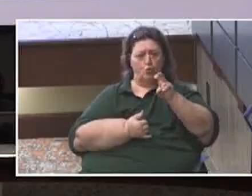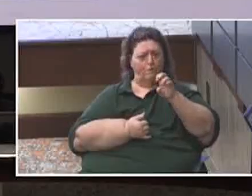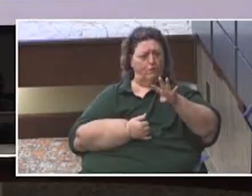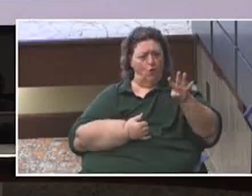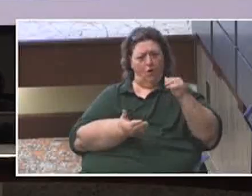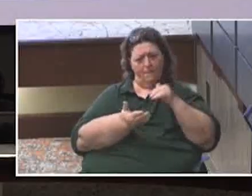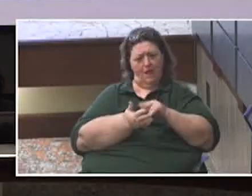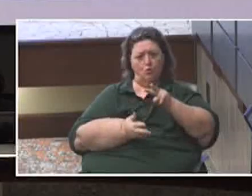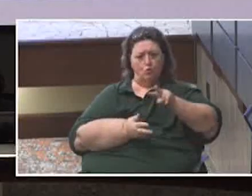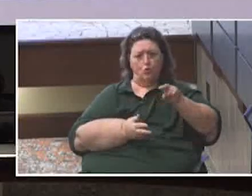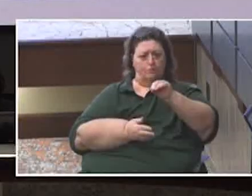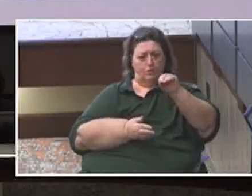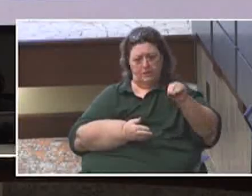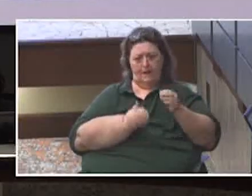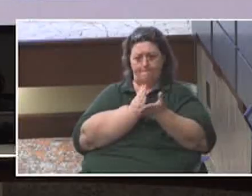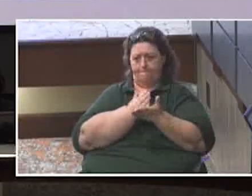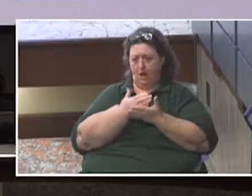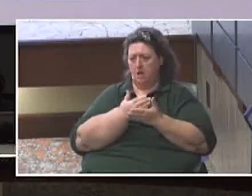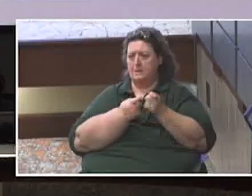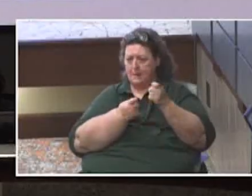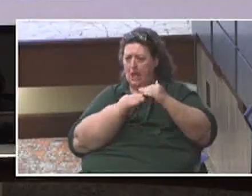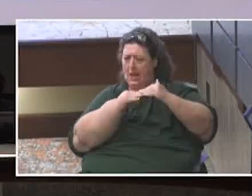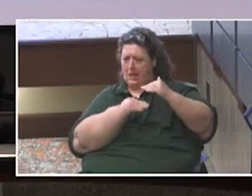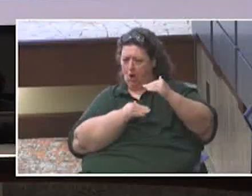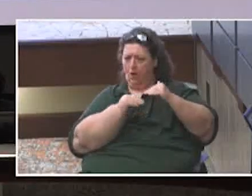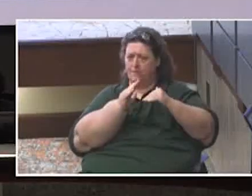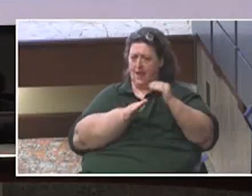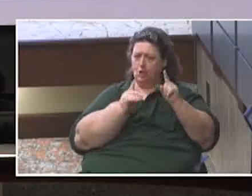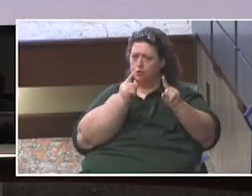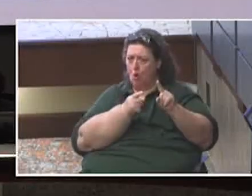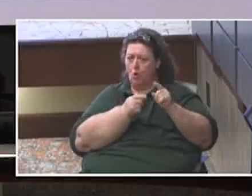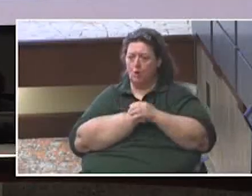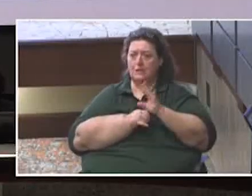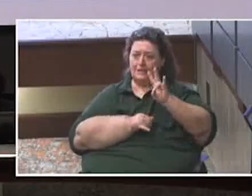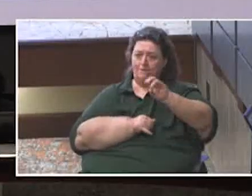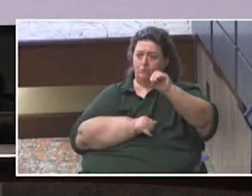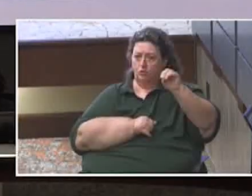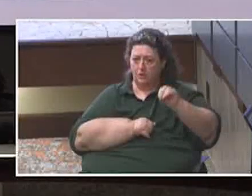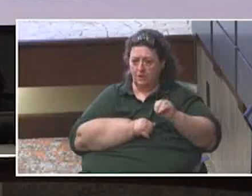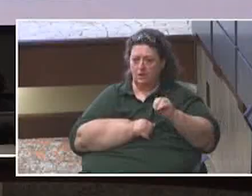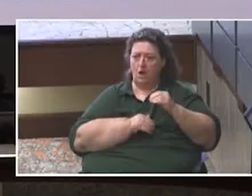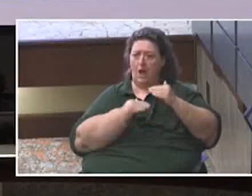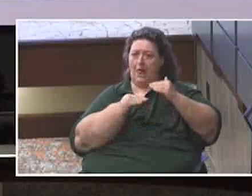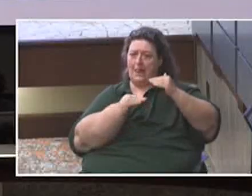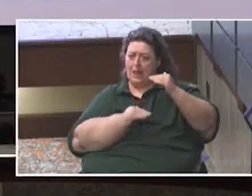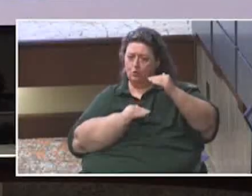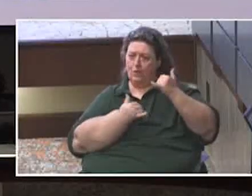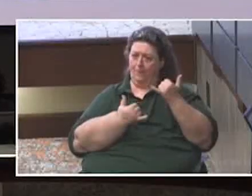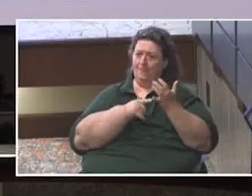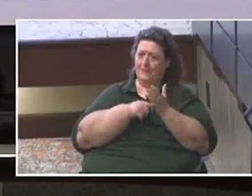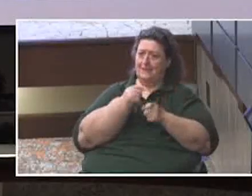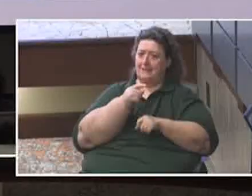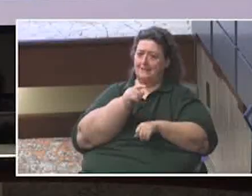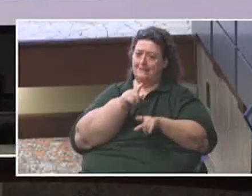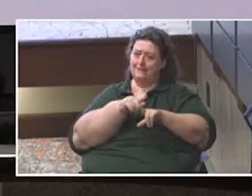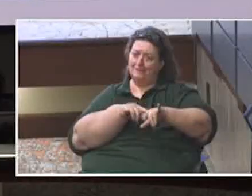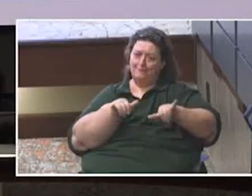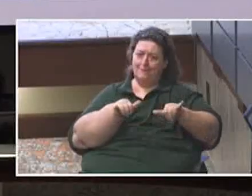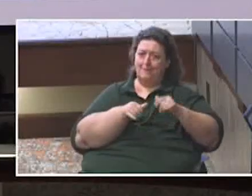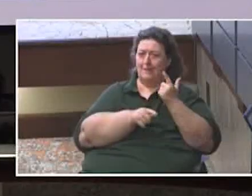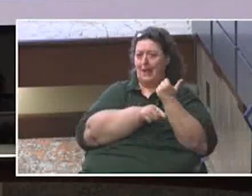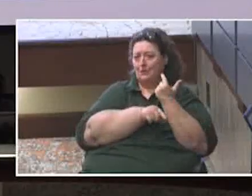That's 22% of budget. Slightly lower than the benchmark, 7% lower than this time last